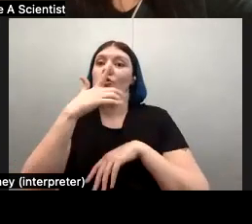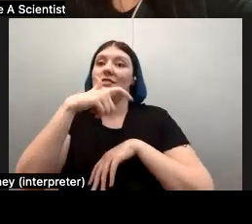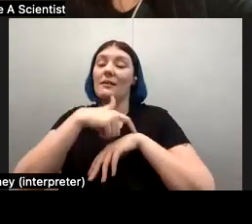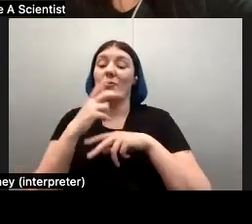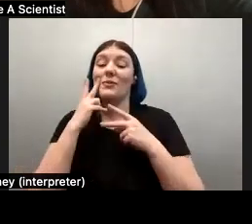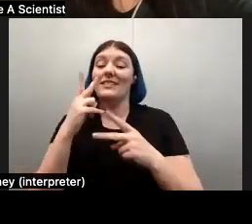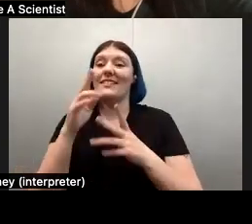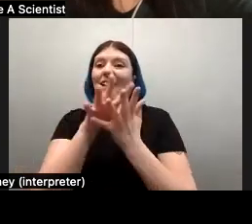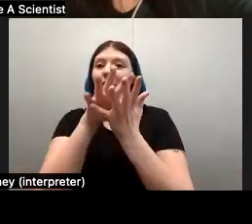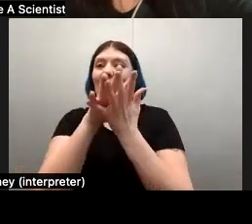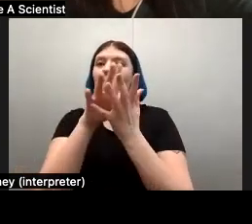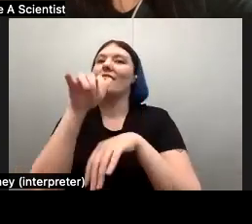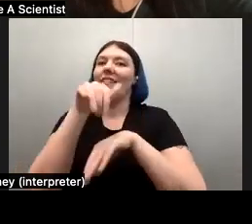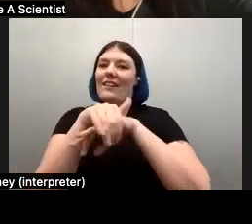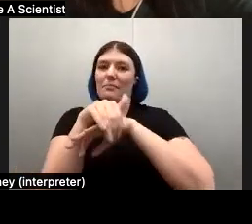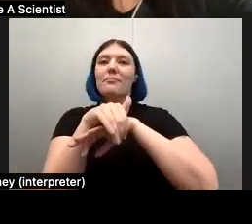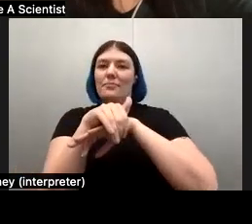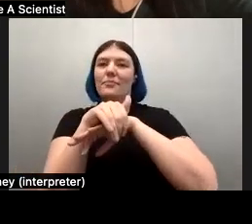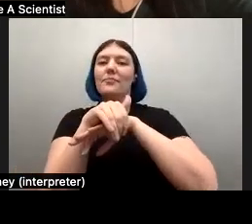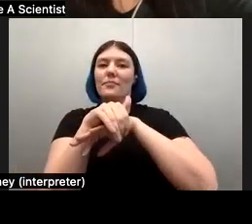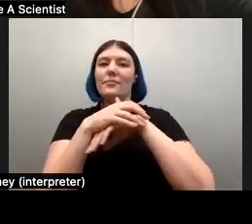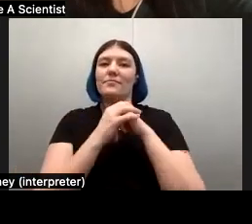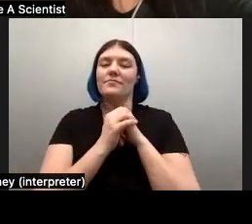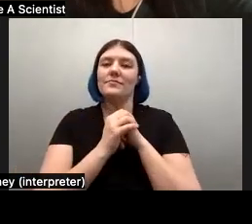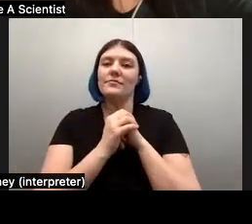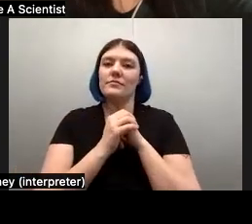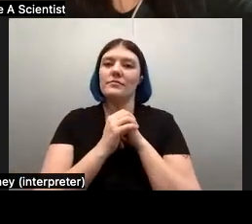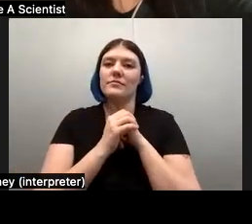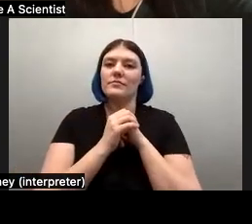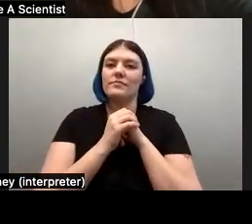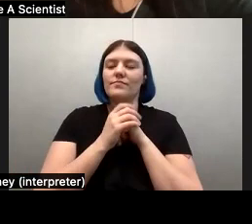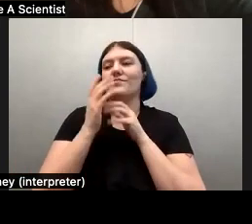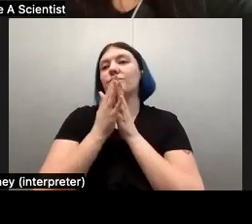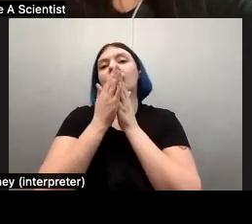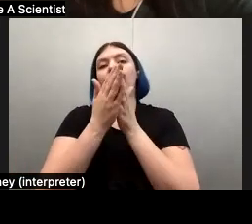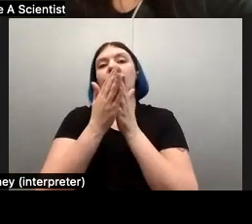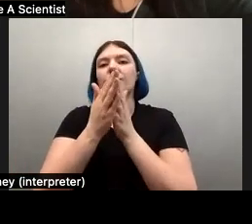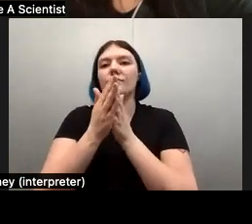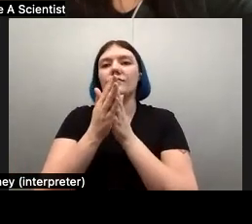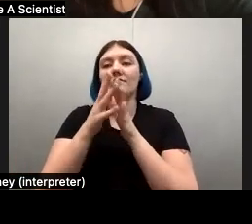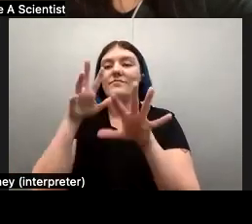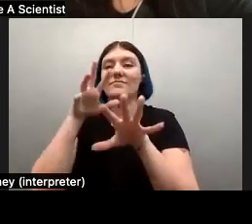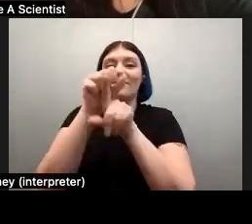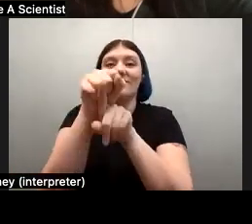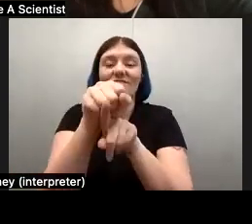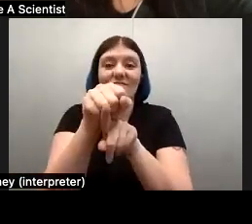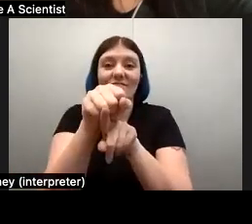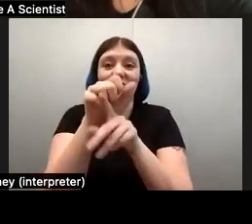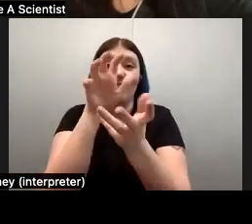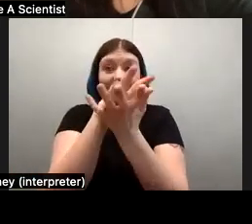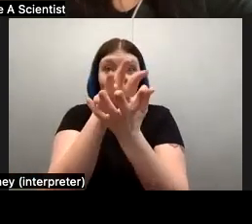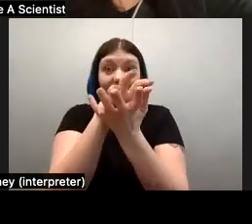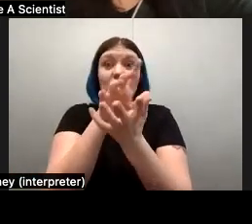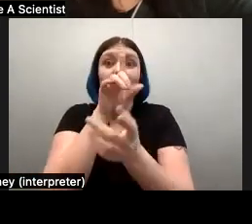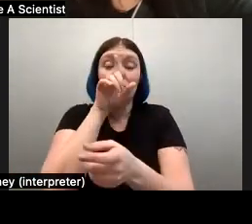at night. And so they go out there in boats and they catch the alligators, and they actually catch them,